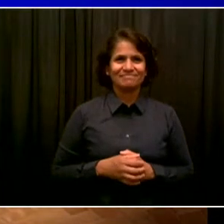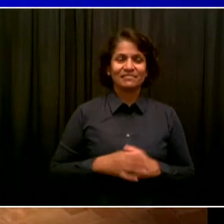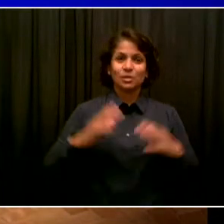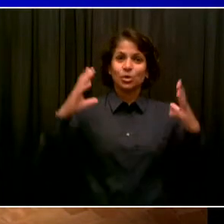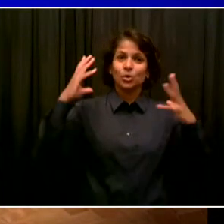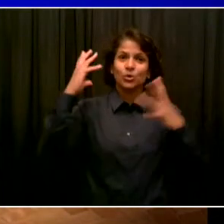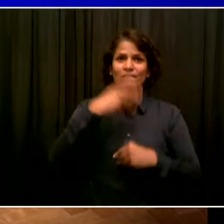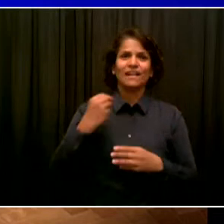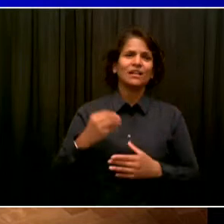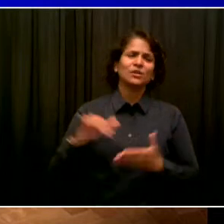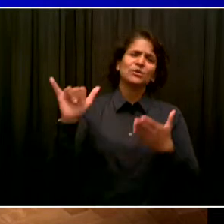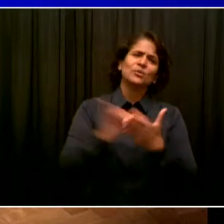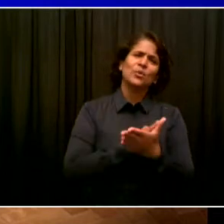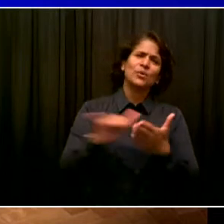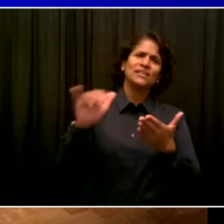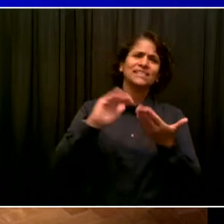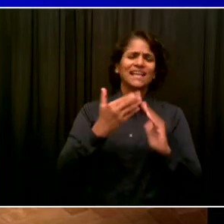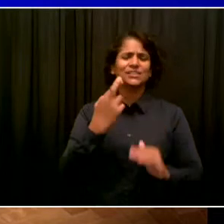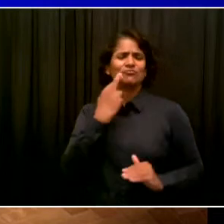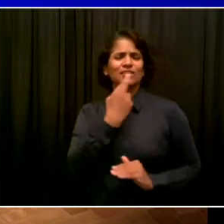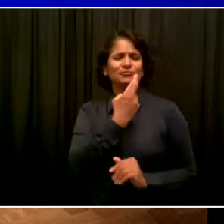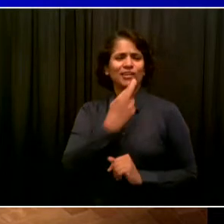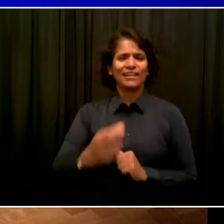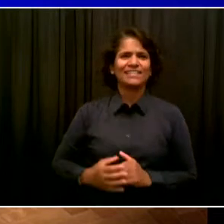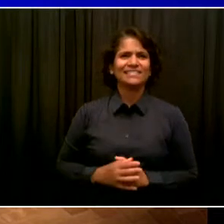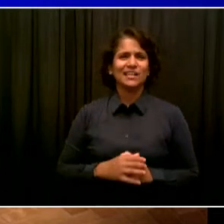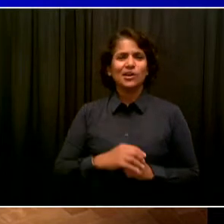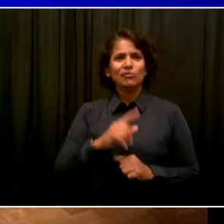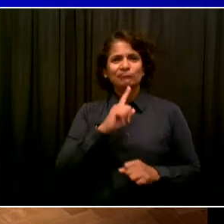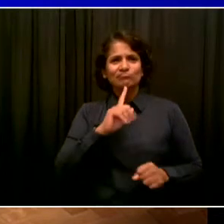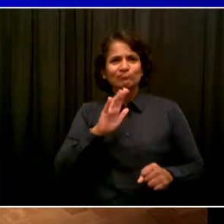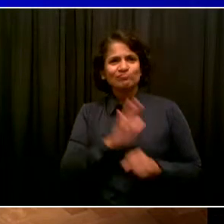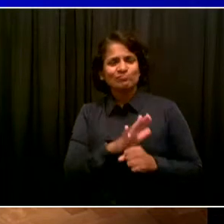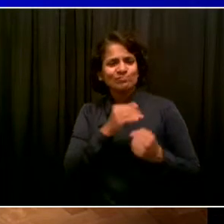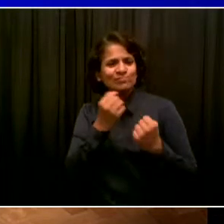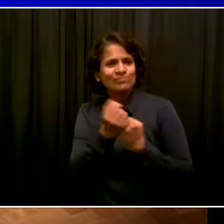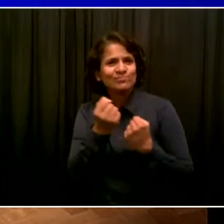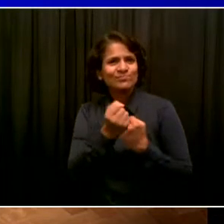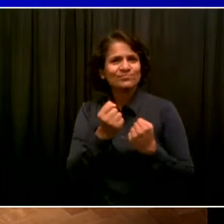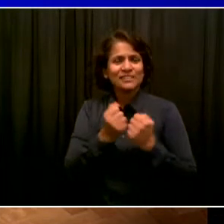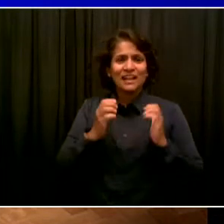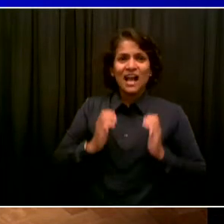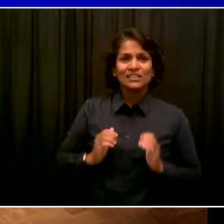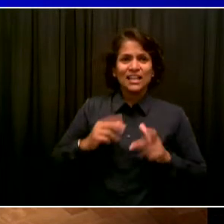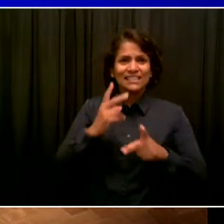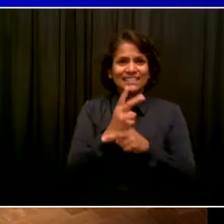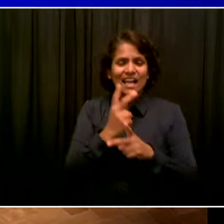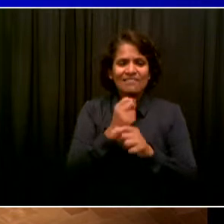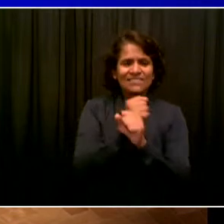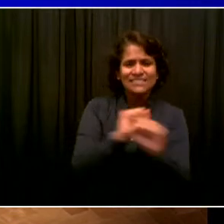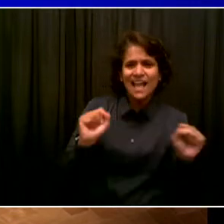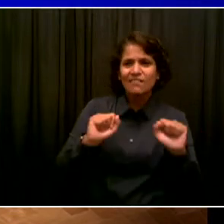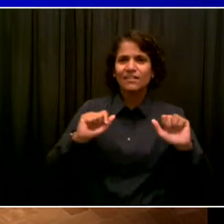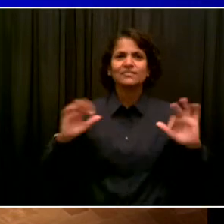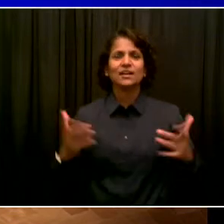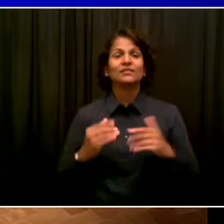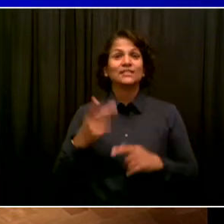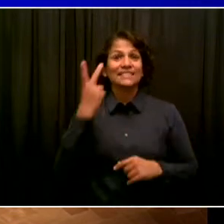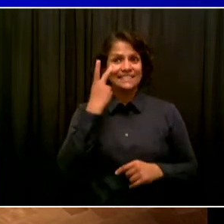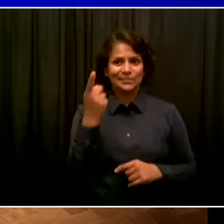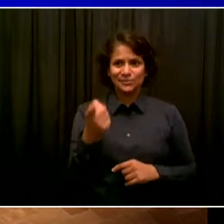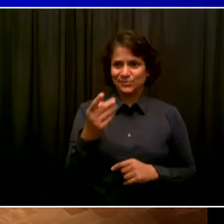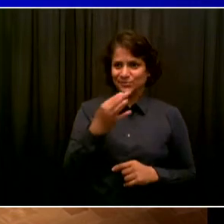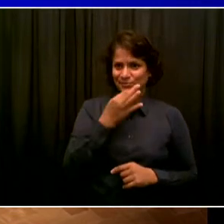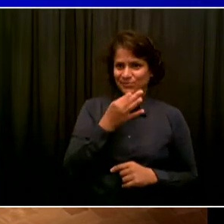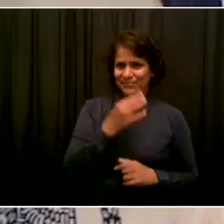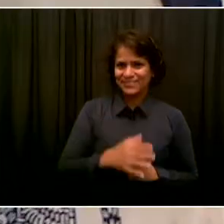And thank you for bringing great food to New Yorkers for over 100 years. We'll see you soon at the Oyster Bar. Great, thank